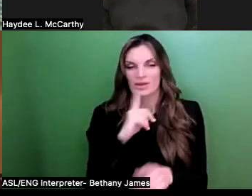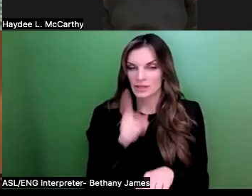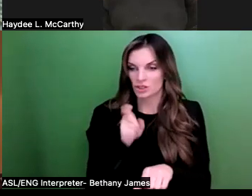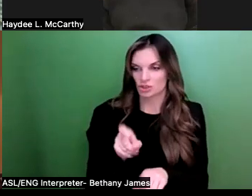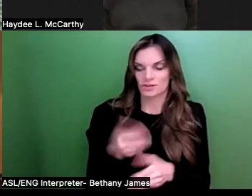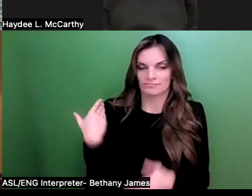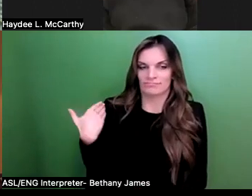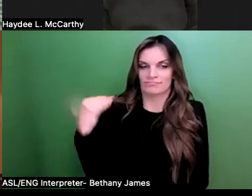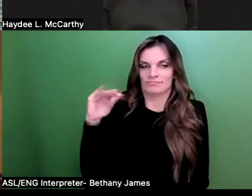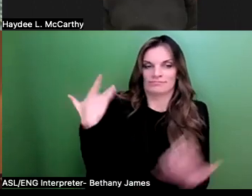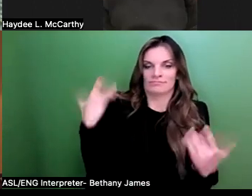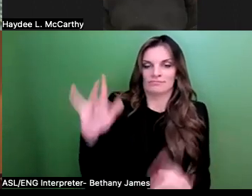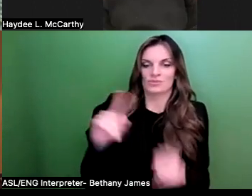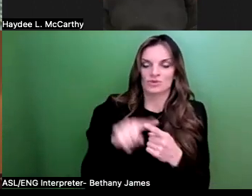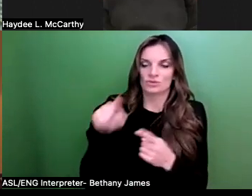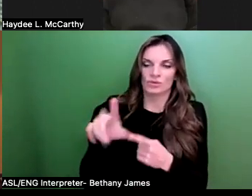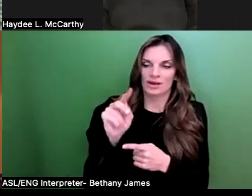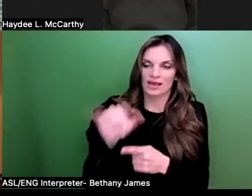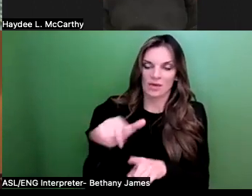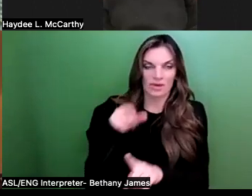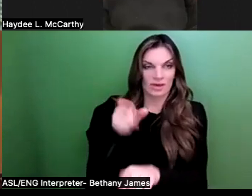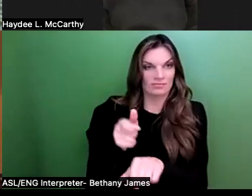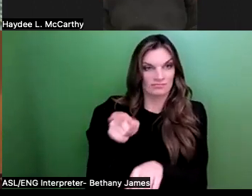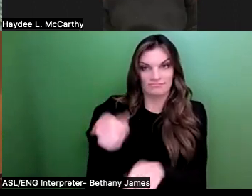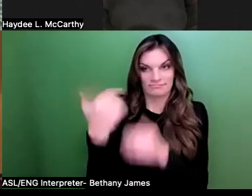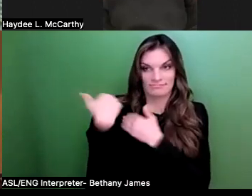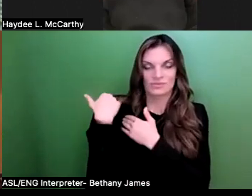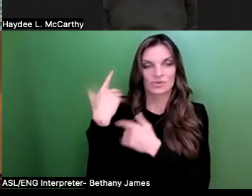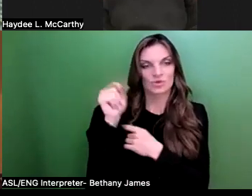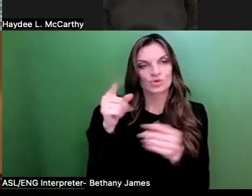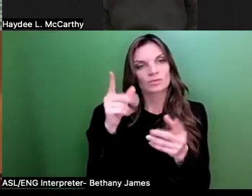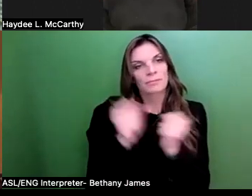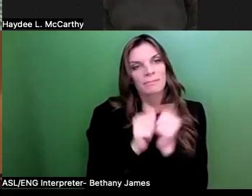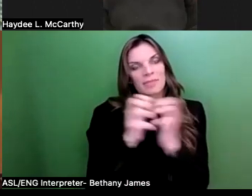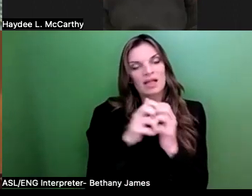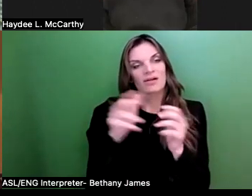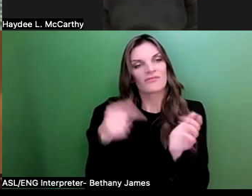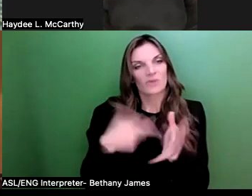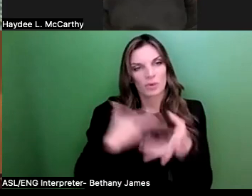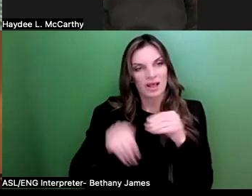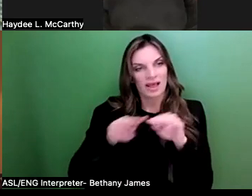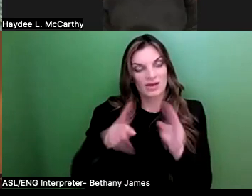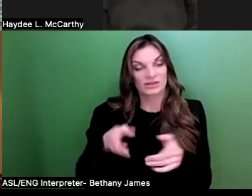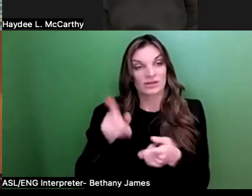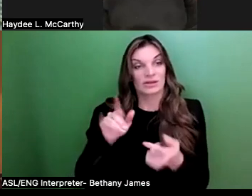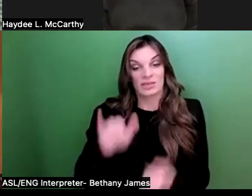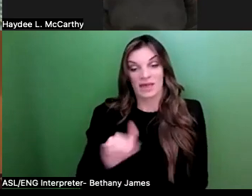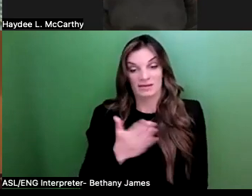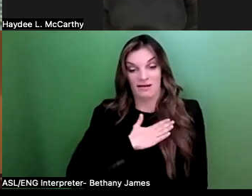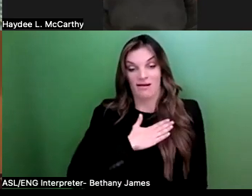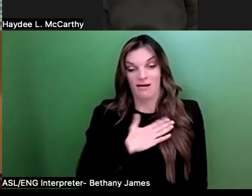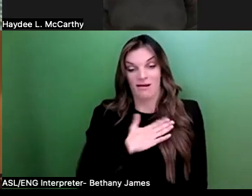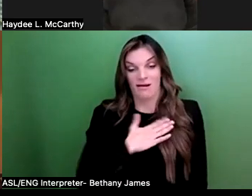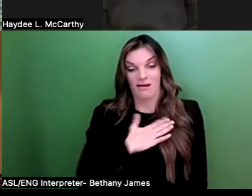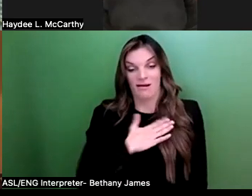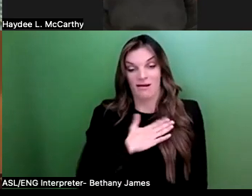villages to build more affordable housing? I just don't think it's Tarrytown's problem to solve. And